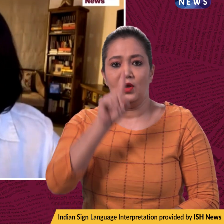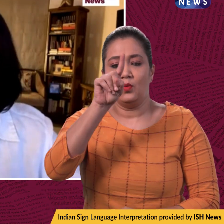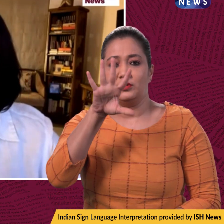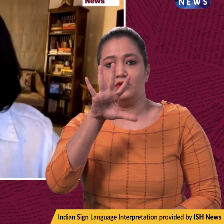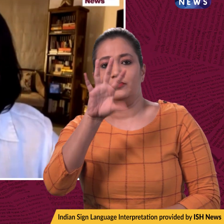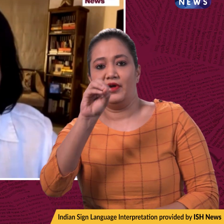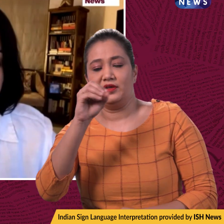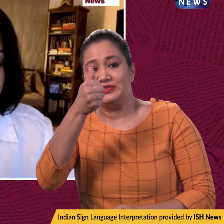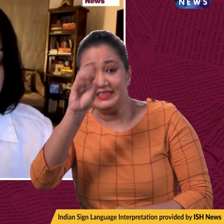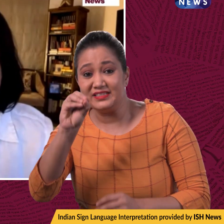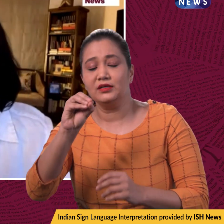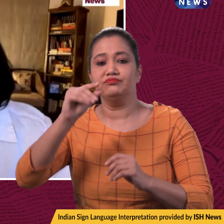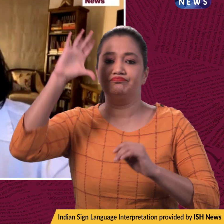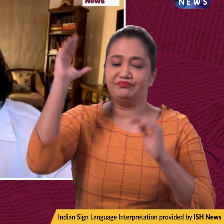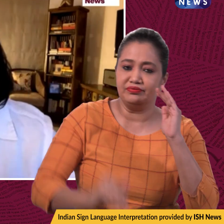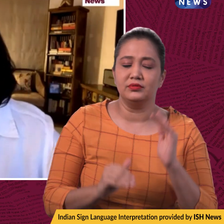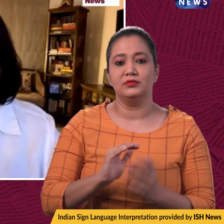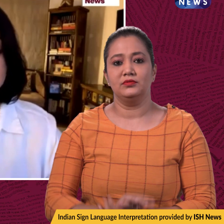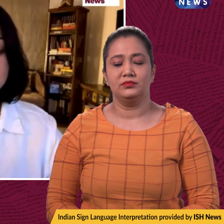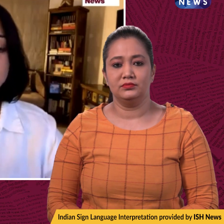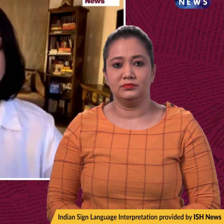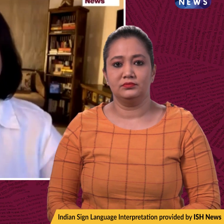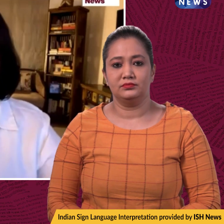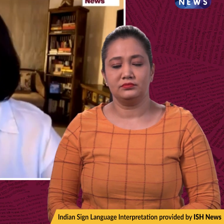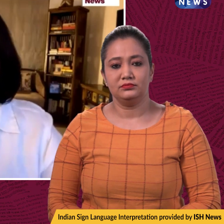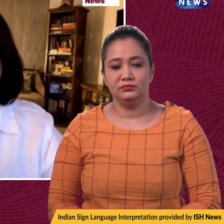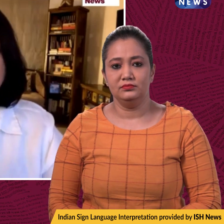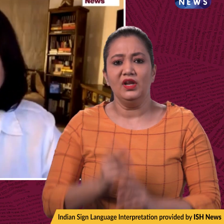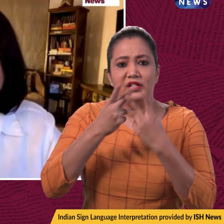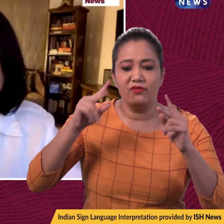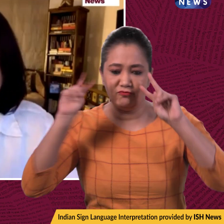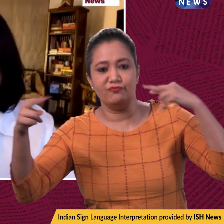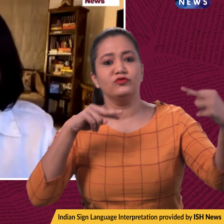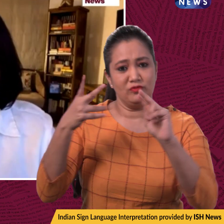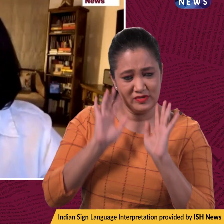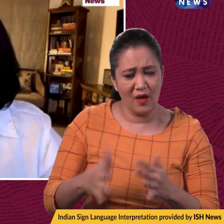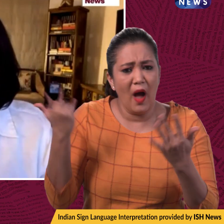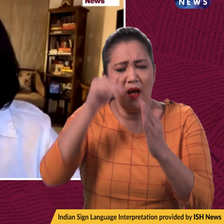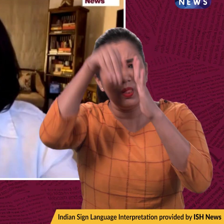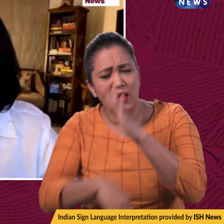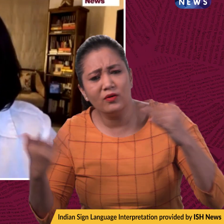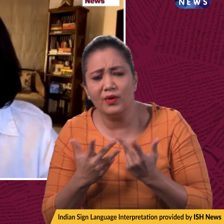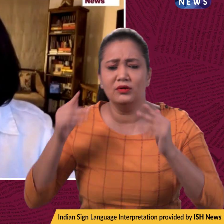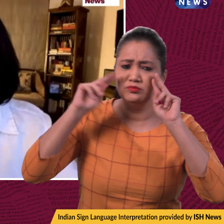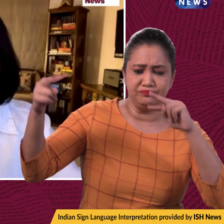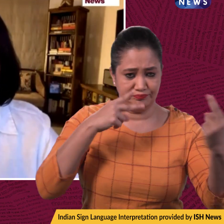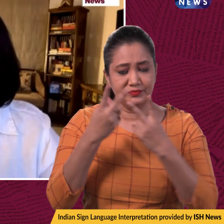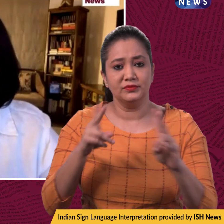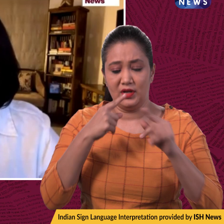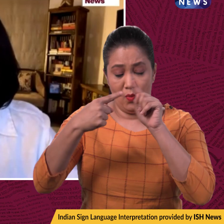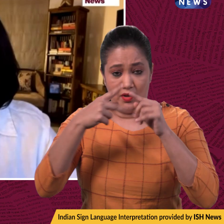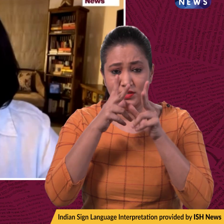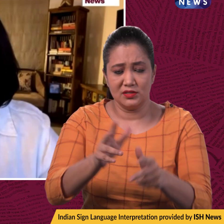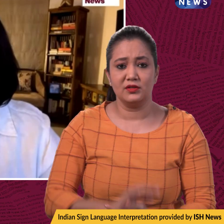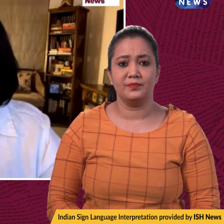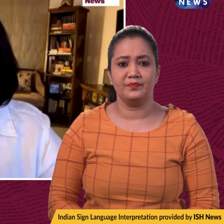of 1,560. There were a lot of different points of view as to why this had happened. One of the points of